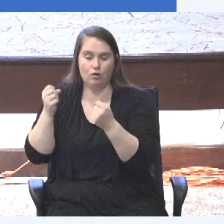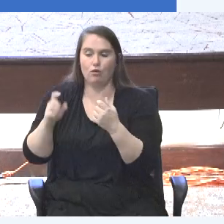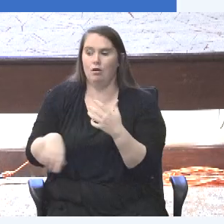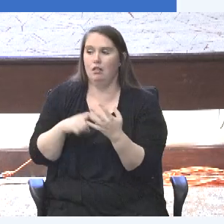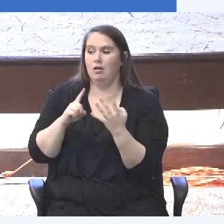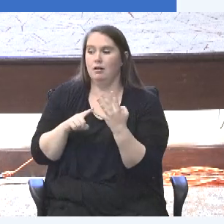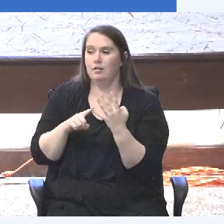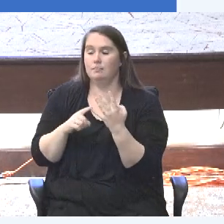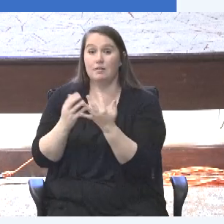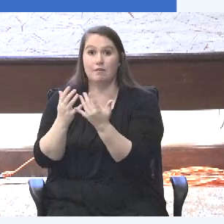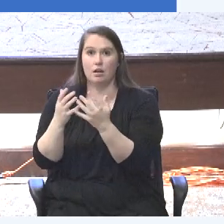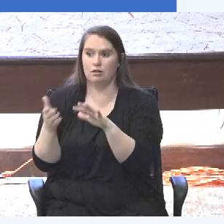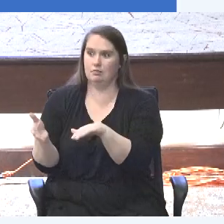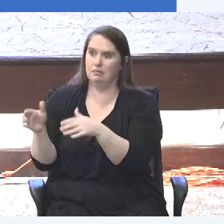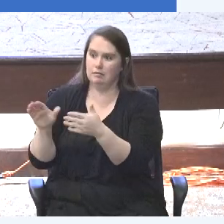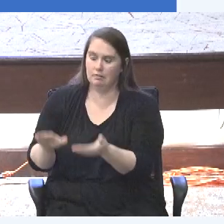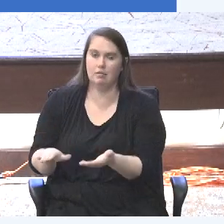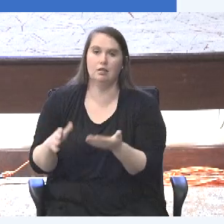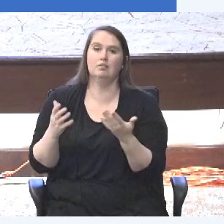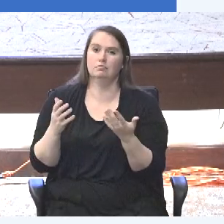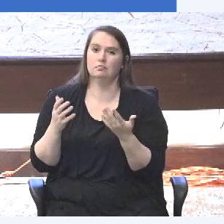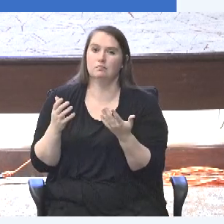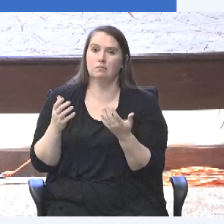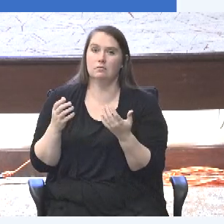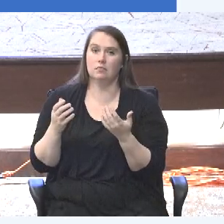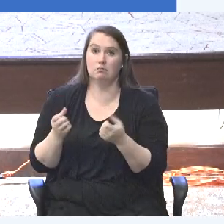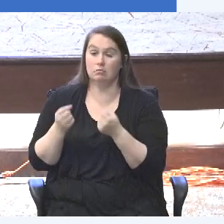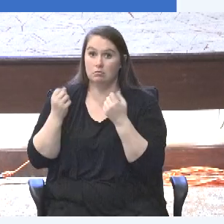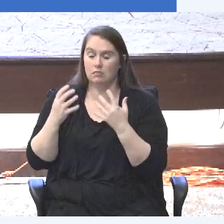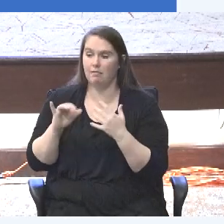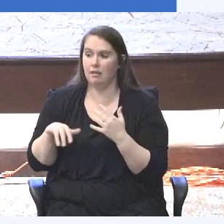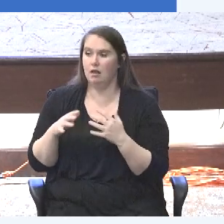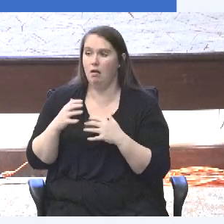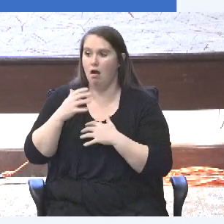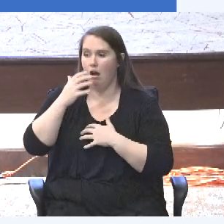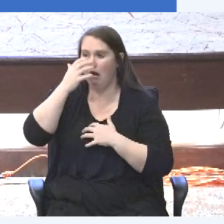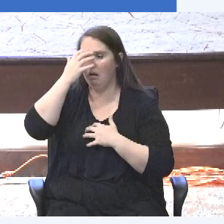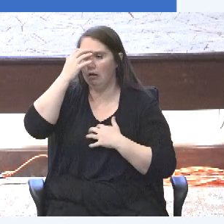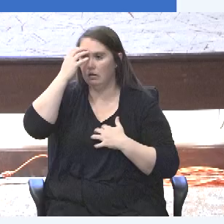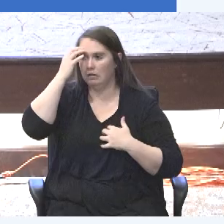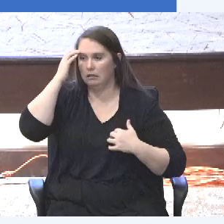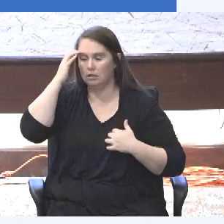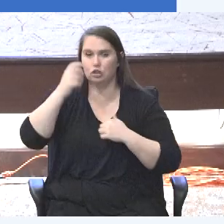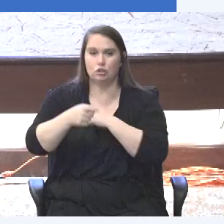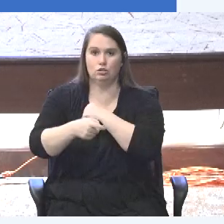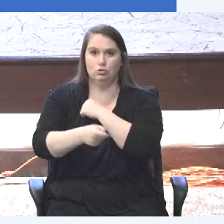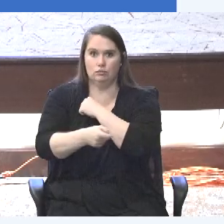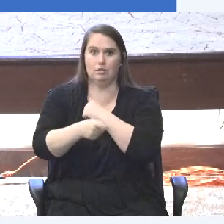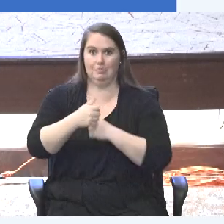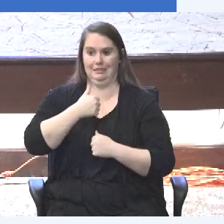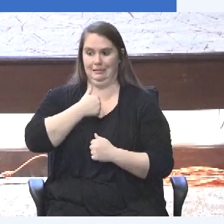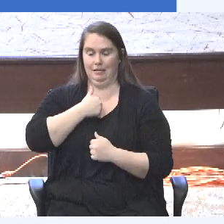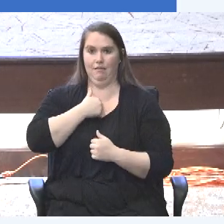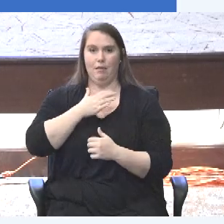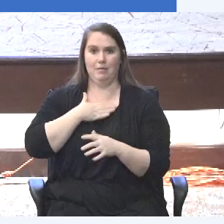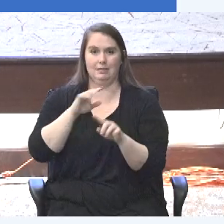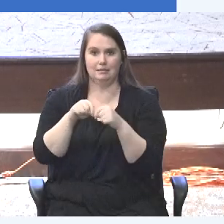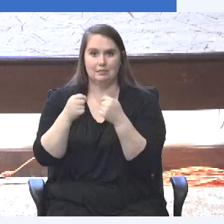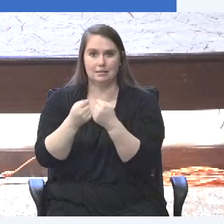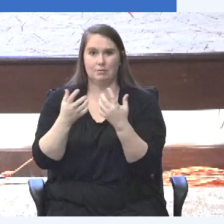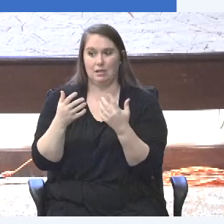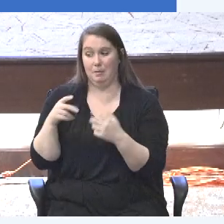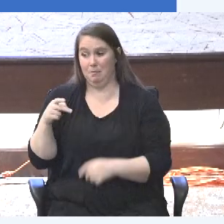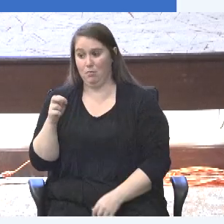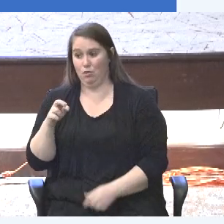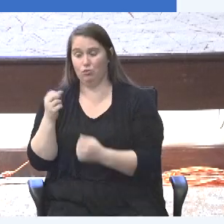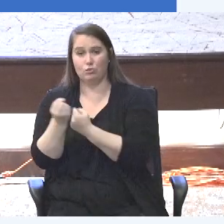can have an impact on people and human beings and firefighters. Those actually have now a trigger that myself, my executive team, our peer support team